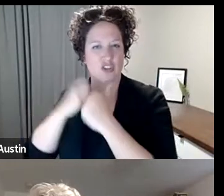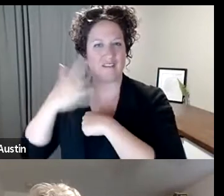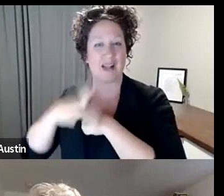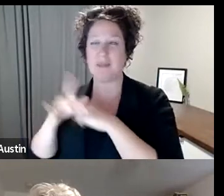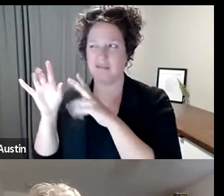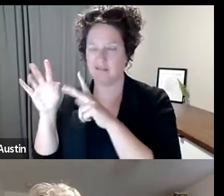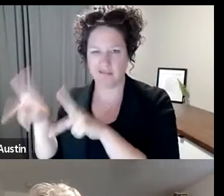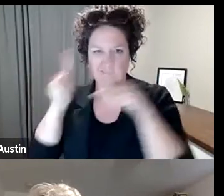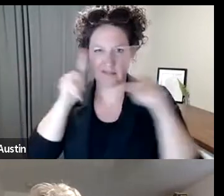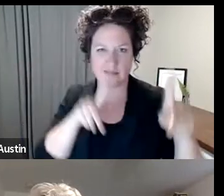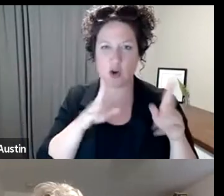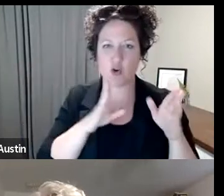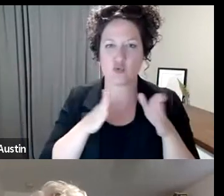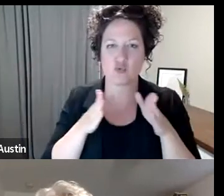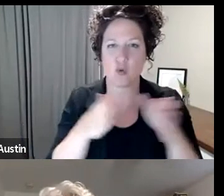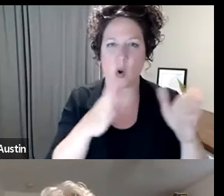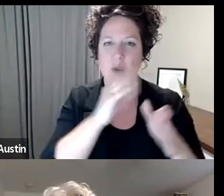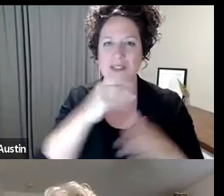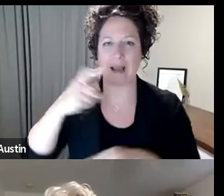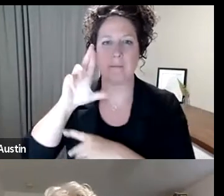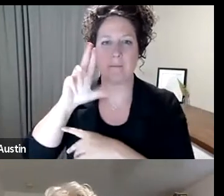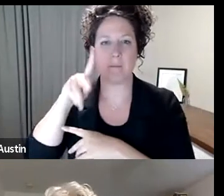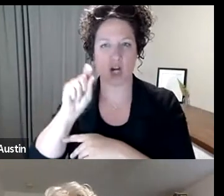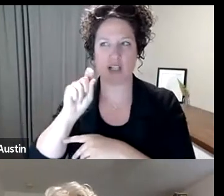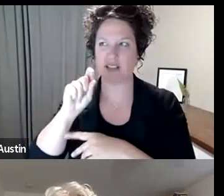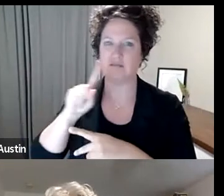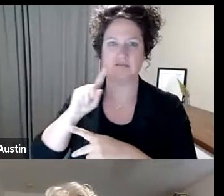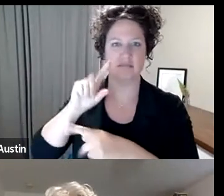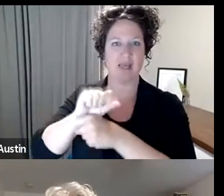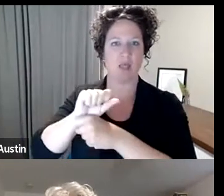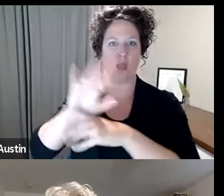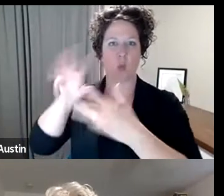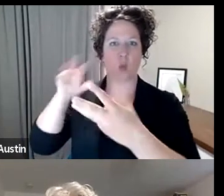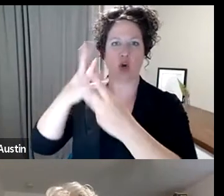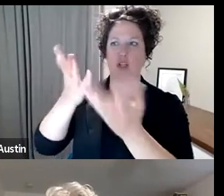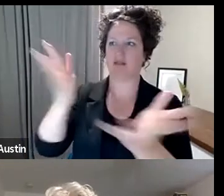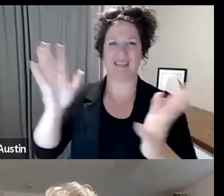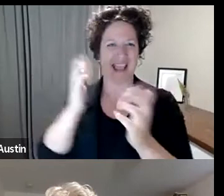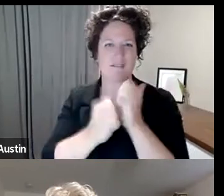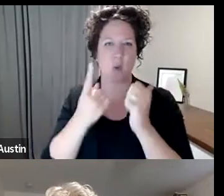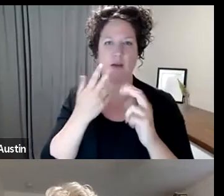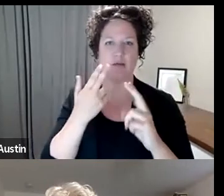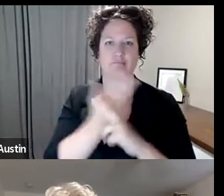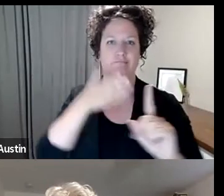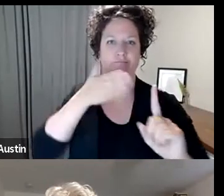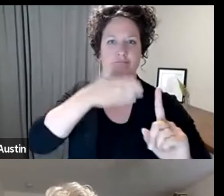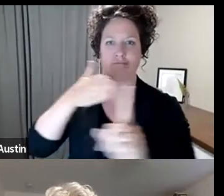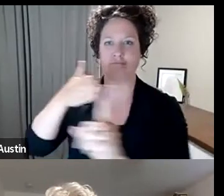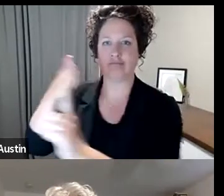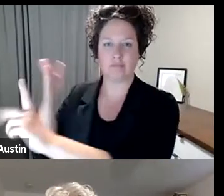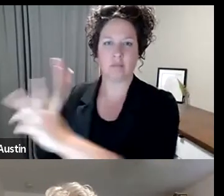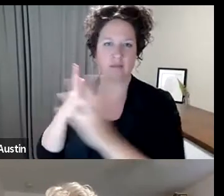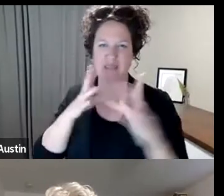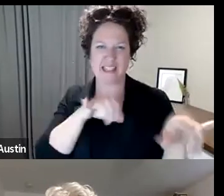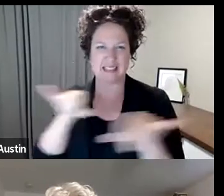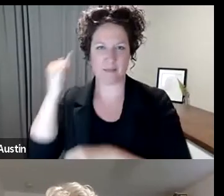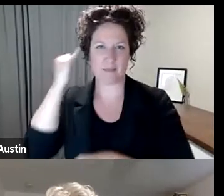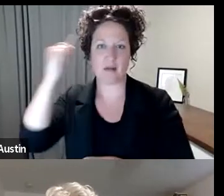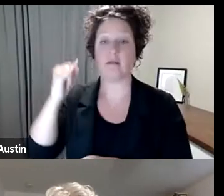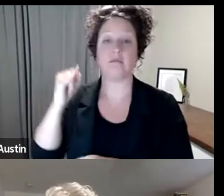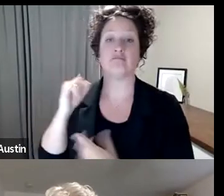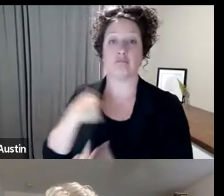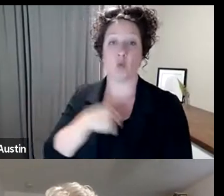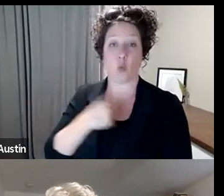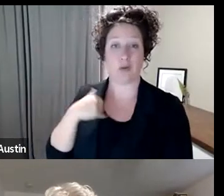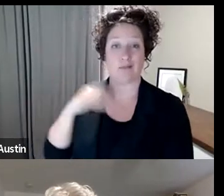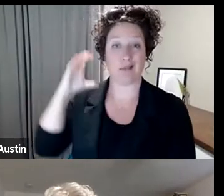and parks in the real world that everyone can take for that everyone takes for granted and everyone can access. And the assumption was,